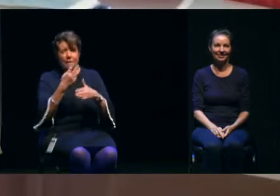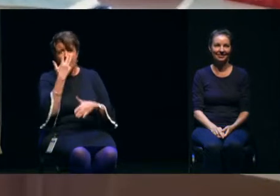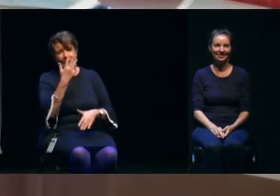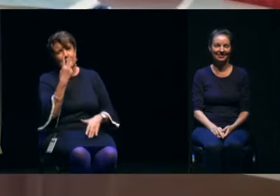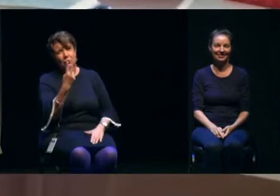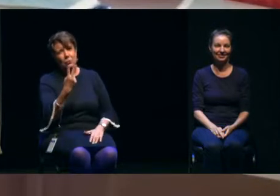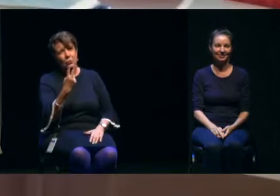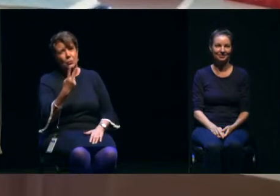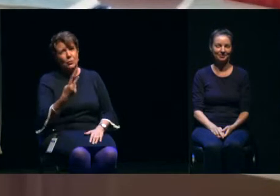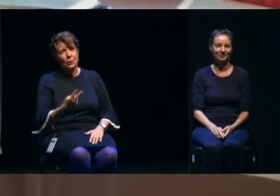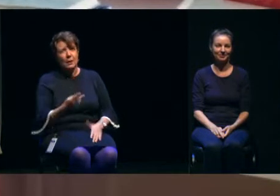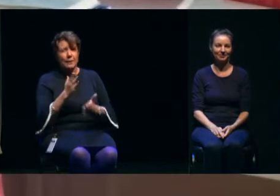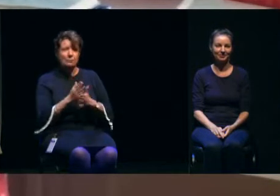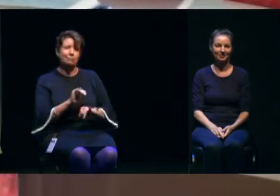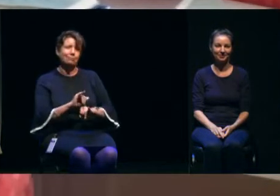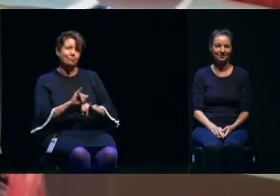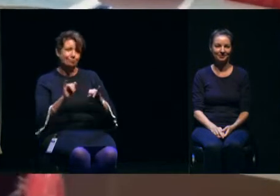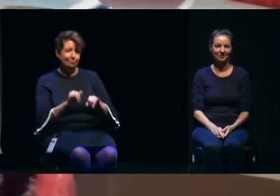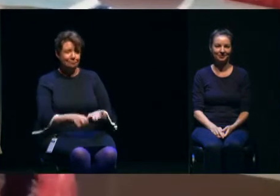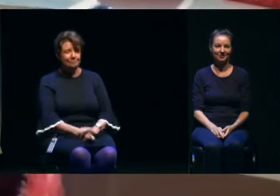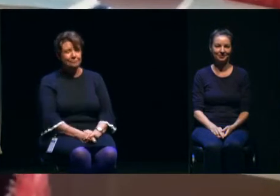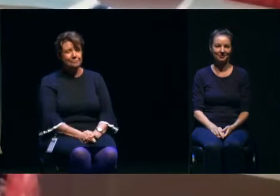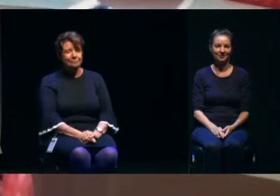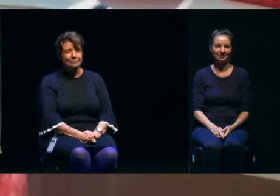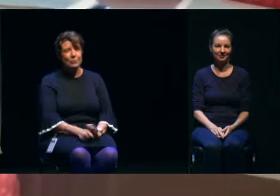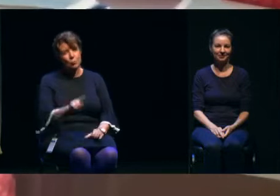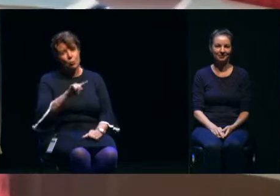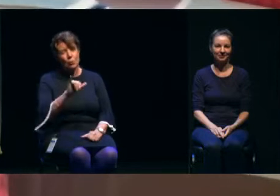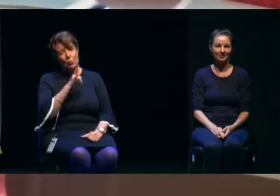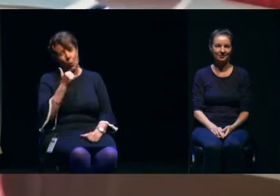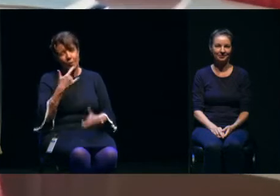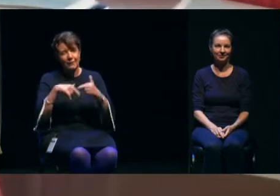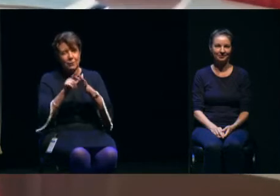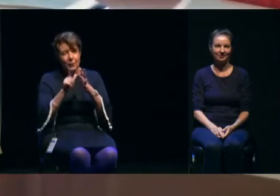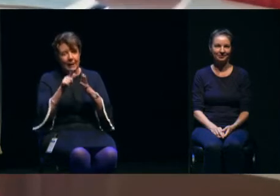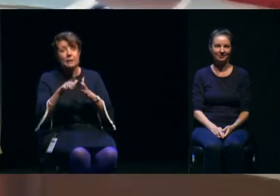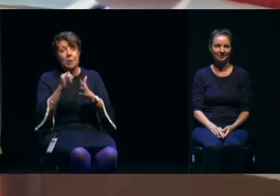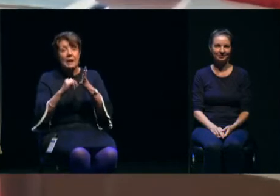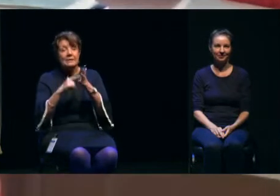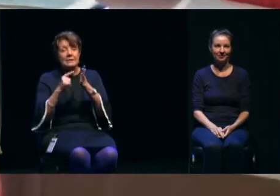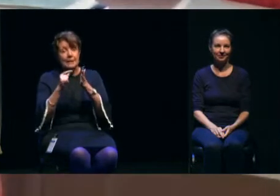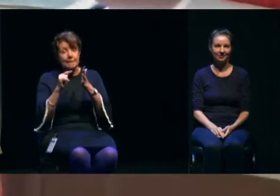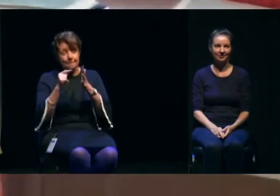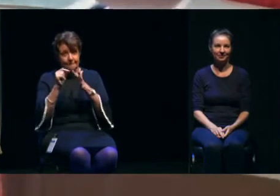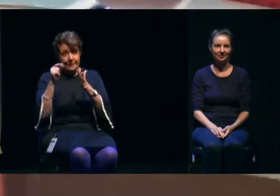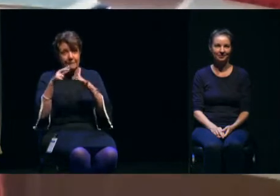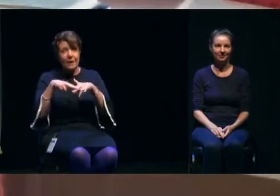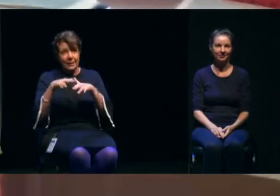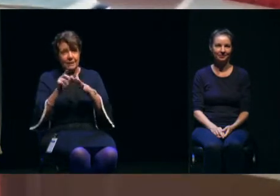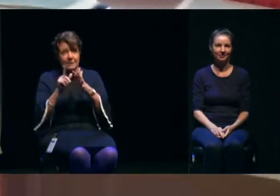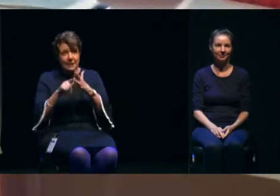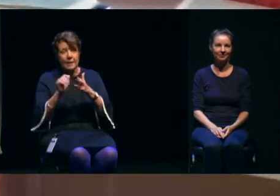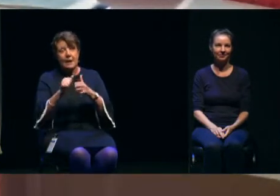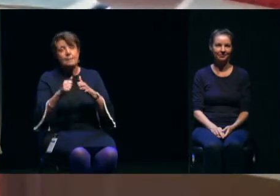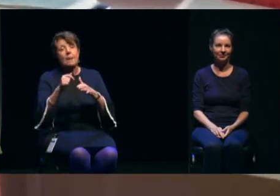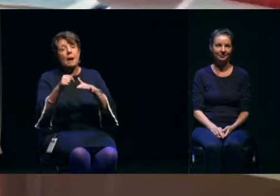you really would have to be really cruel. So my stepfather waited. And then at some point, she died. And by then,